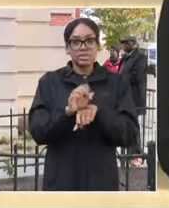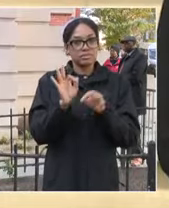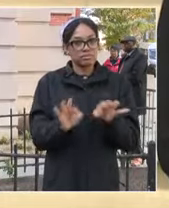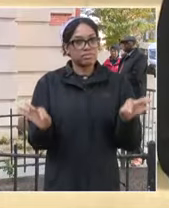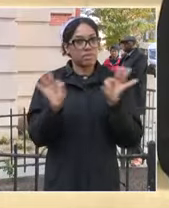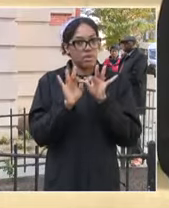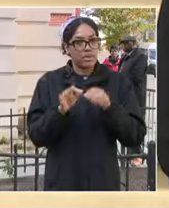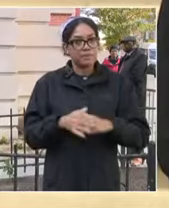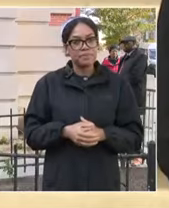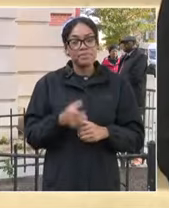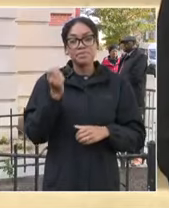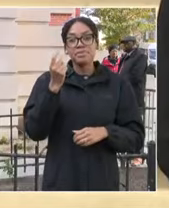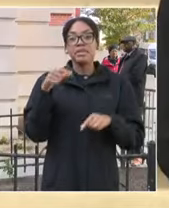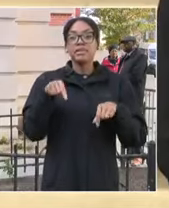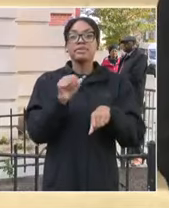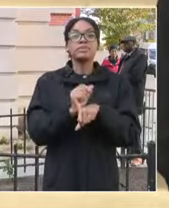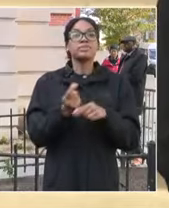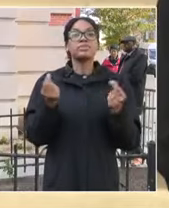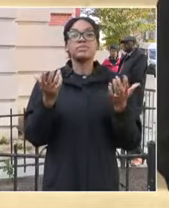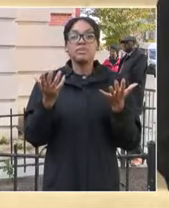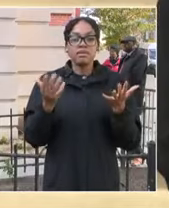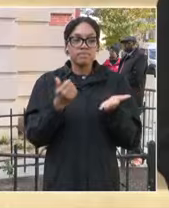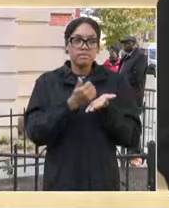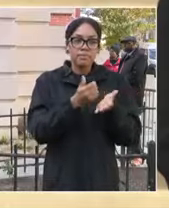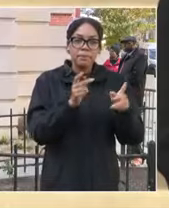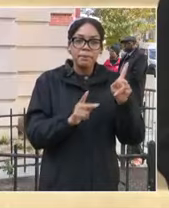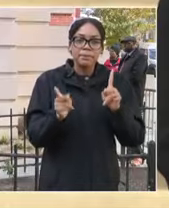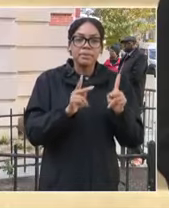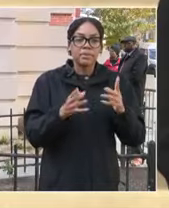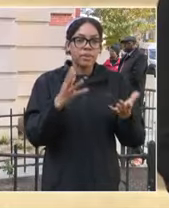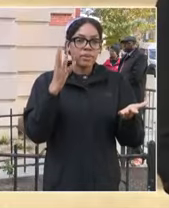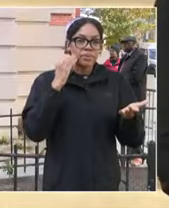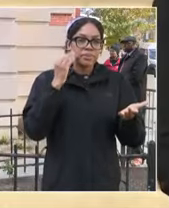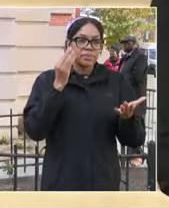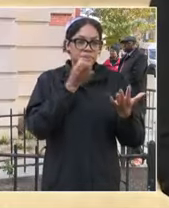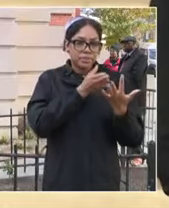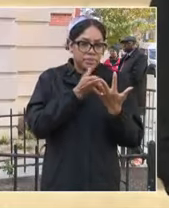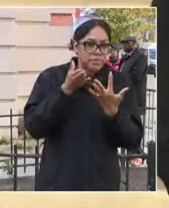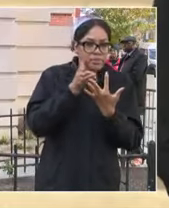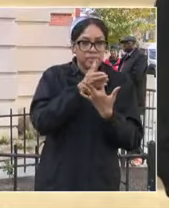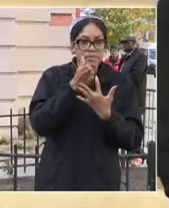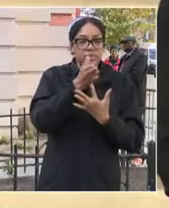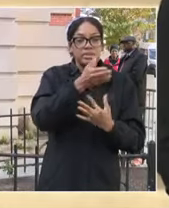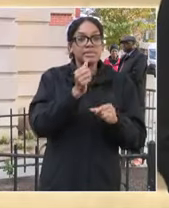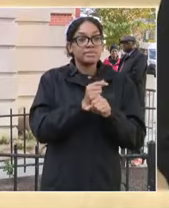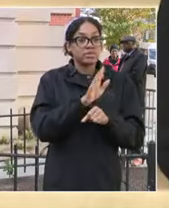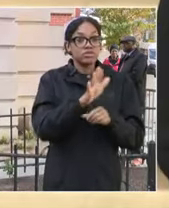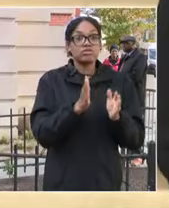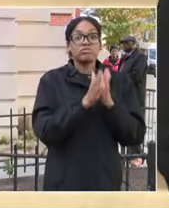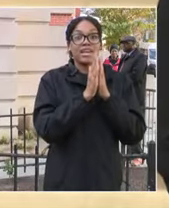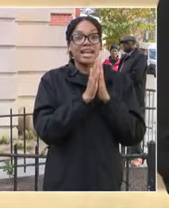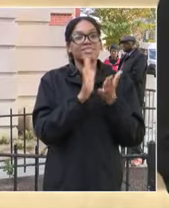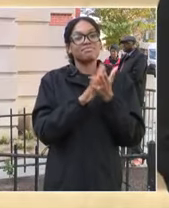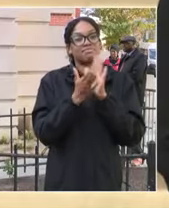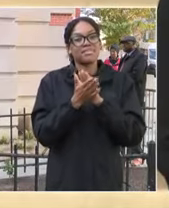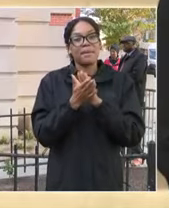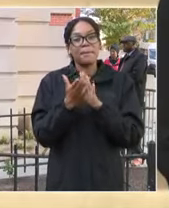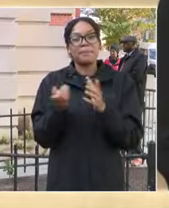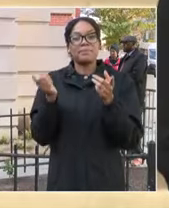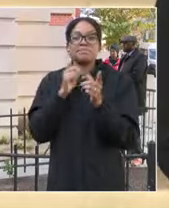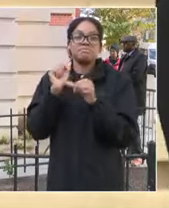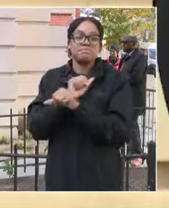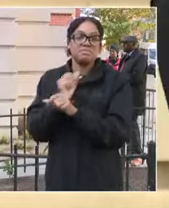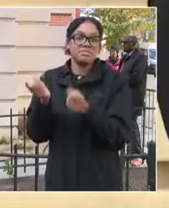people get through their toughest moments and making sure that their prayers get answered. So right now, our